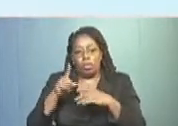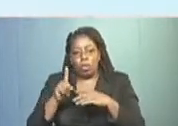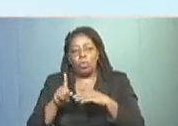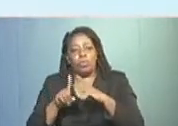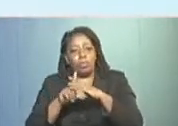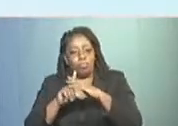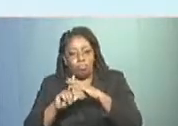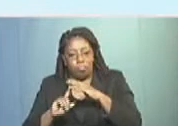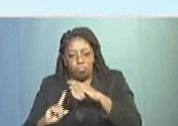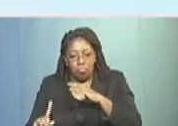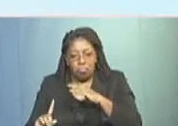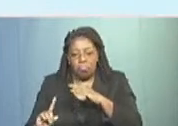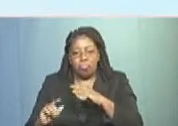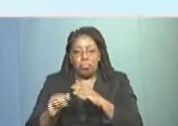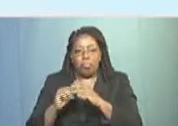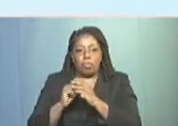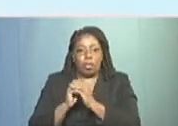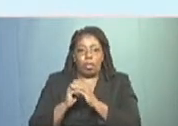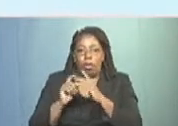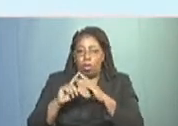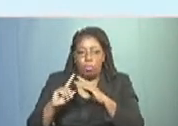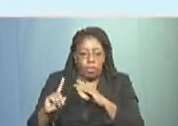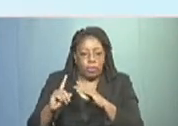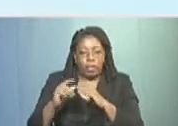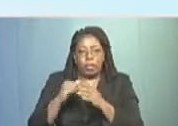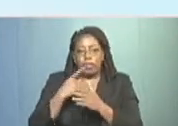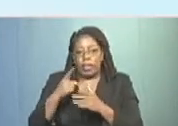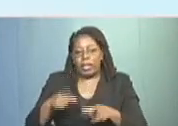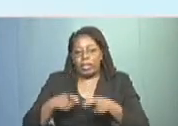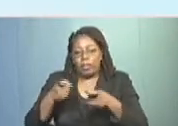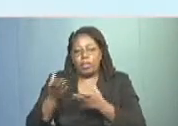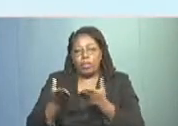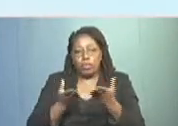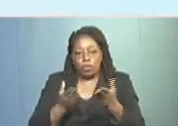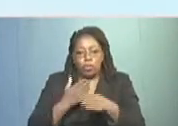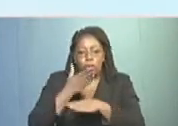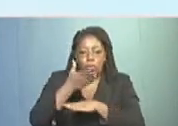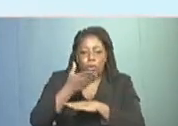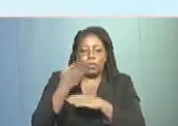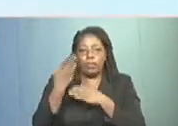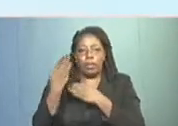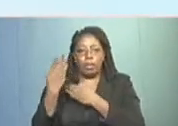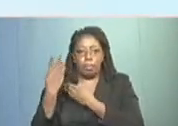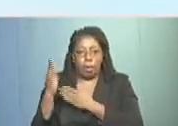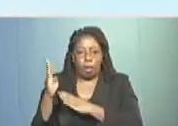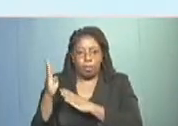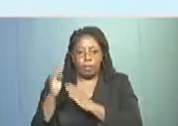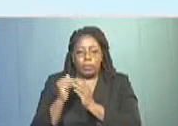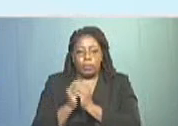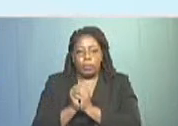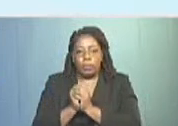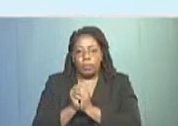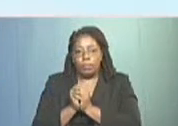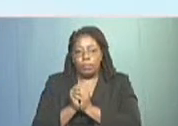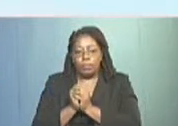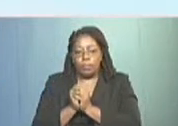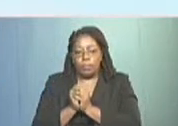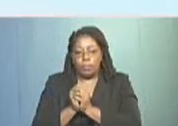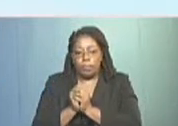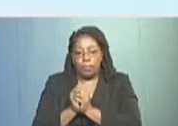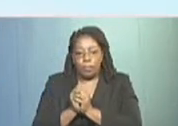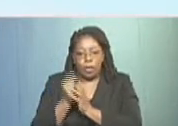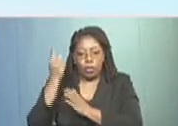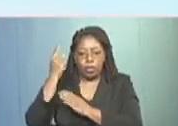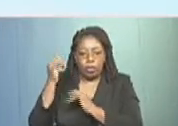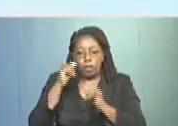and BTC is committed to working with the government to provide that service across the Bahamas. Well,